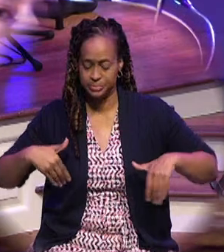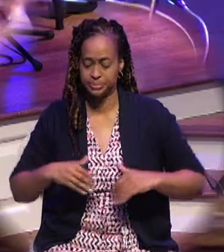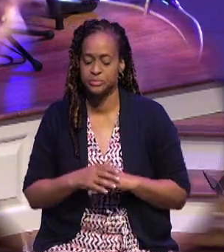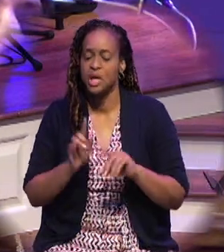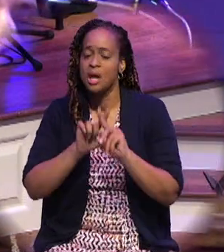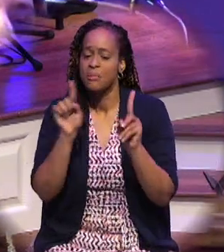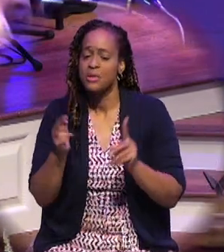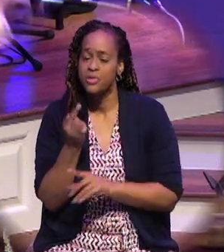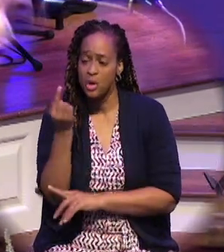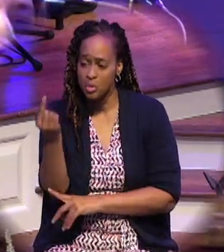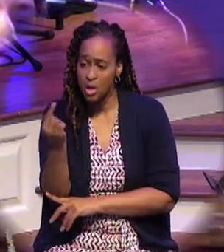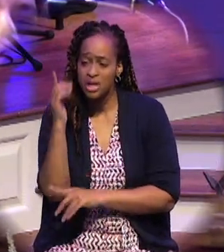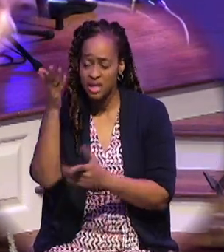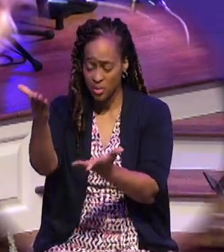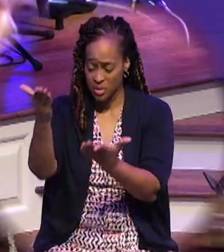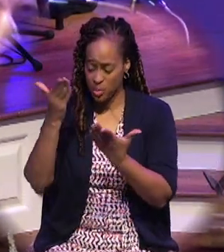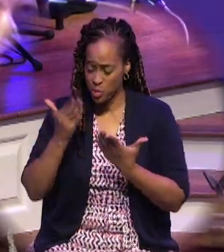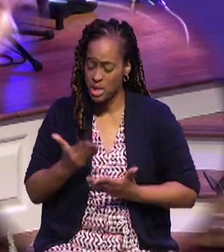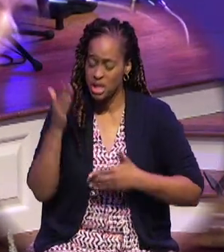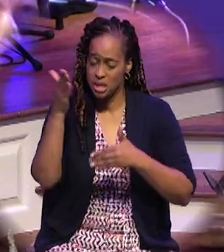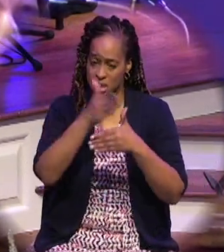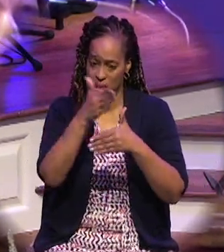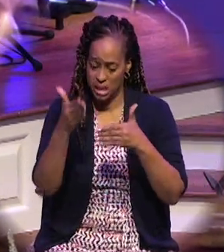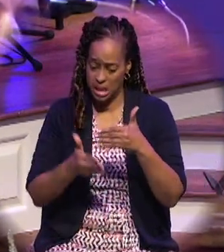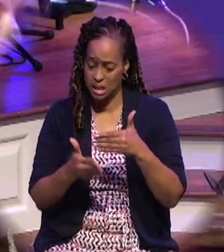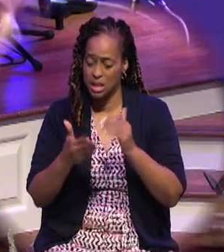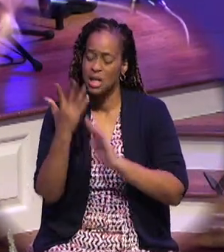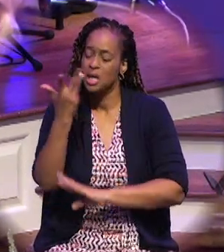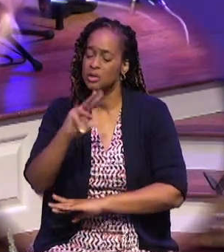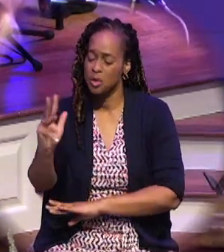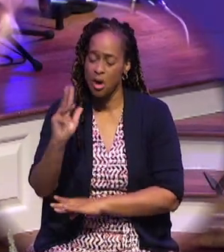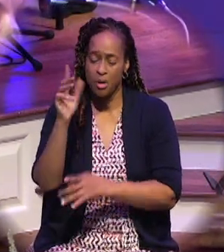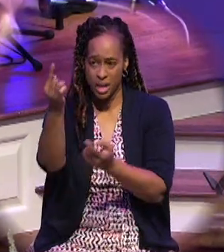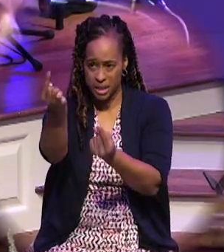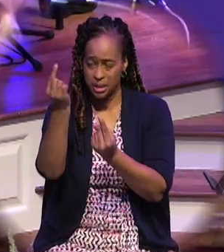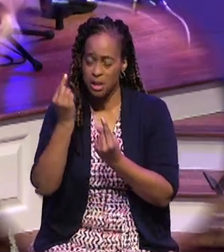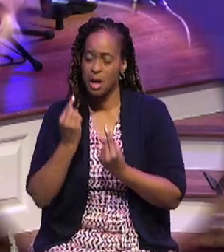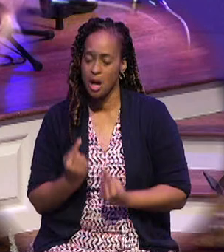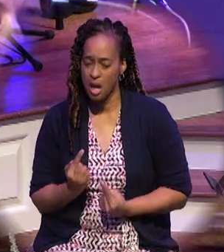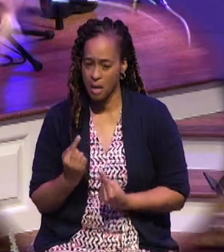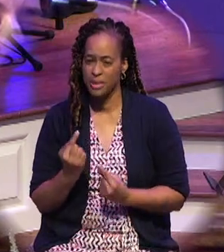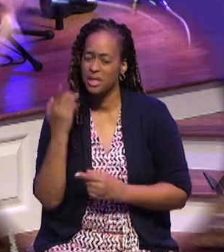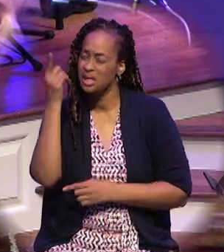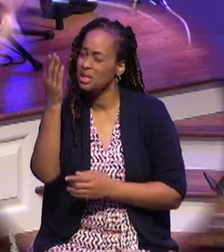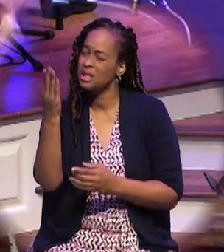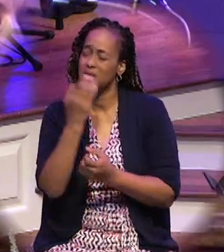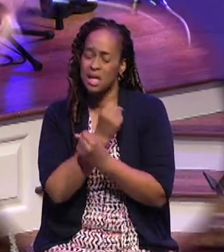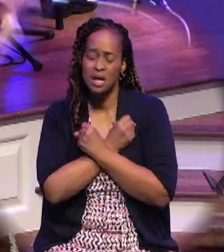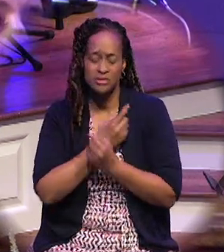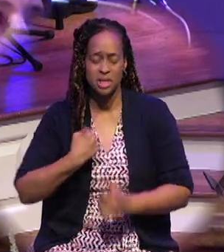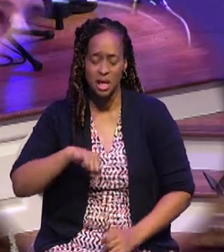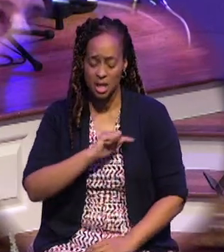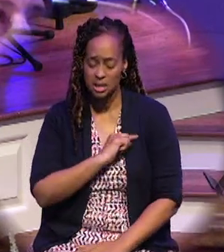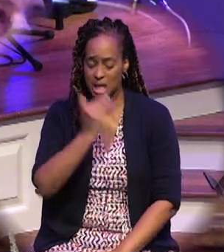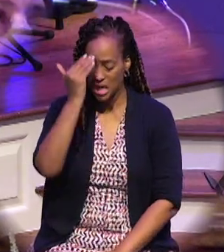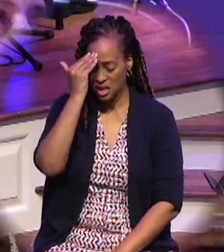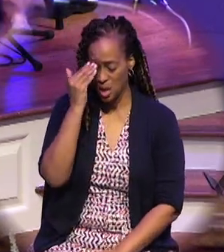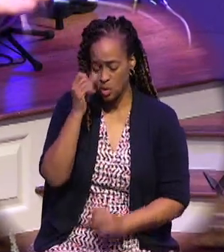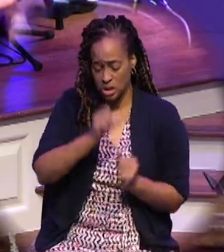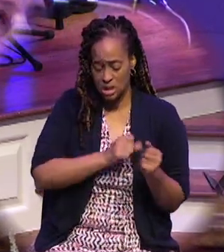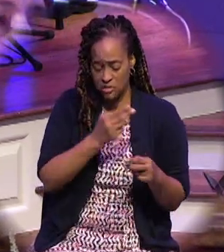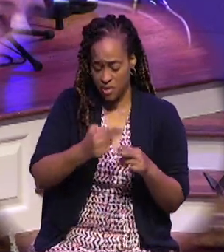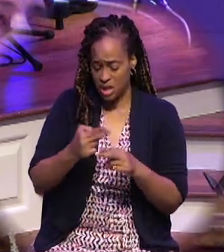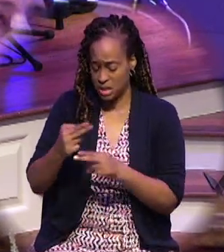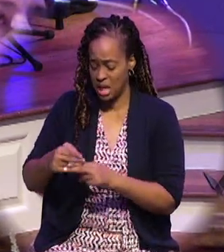But the one who will bring the end has already come. And he loves us. And he knows us by name.